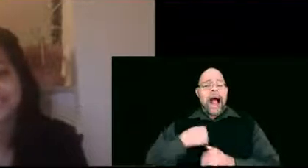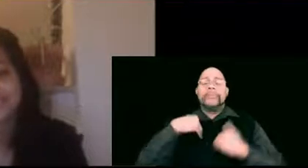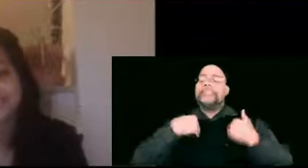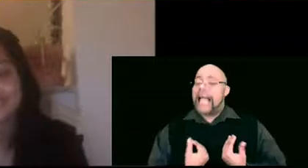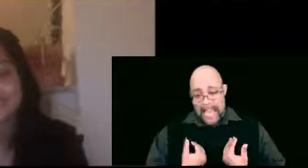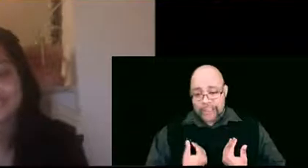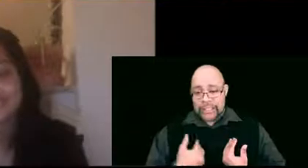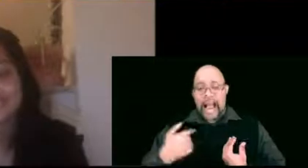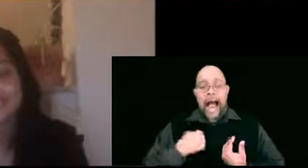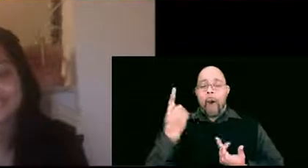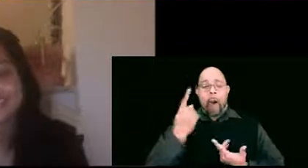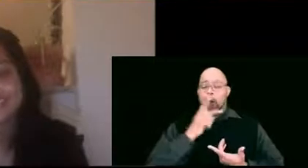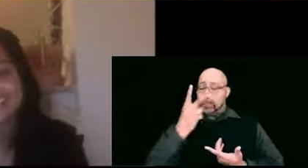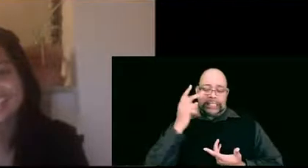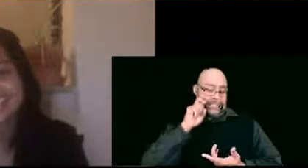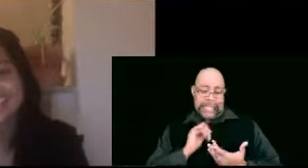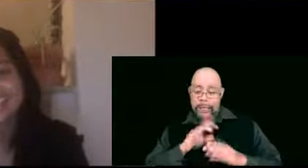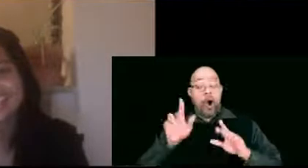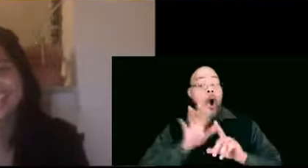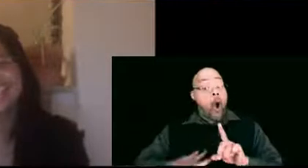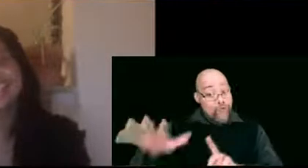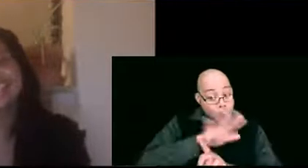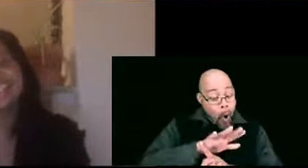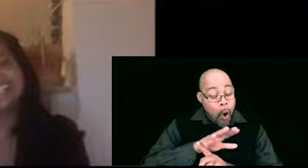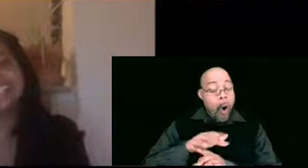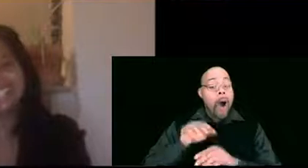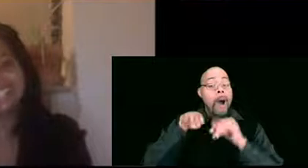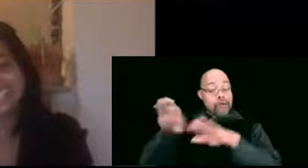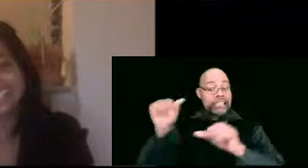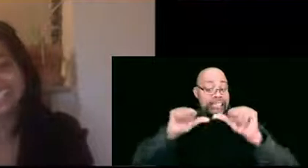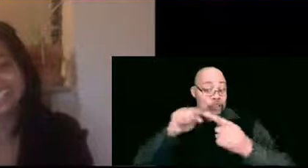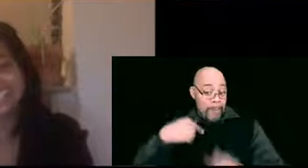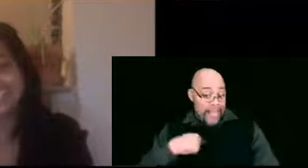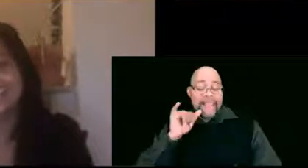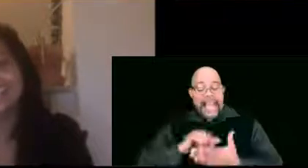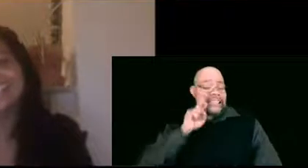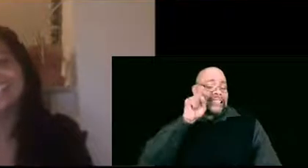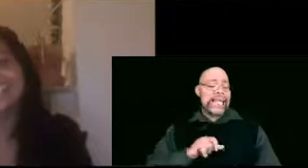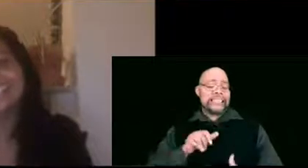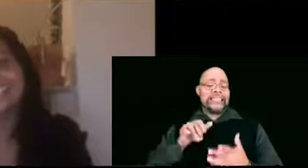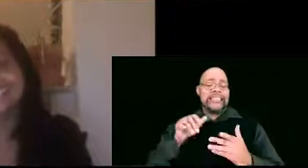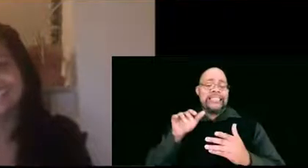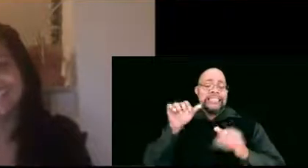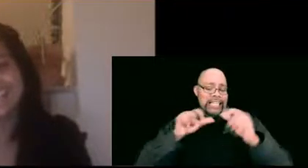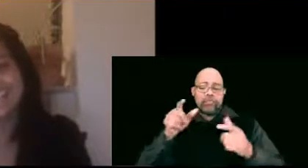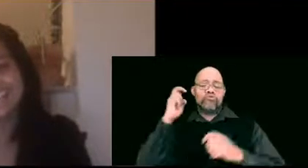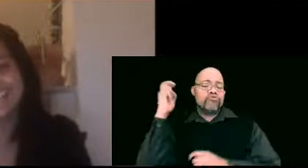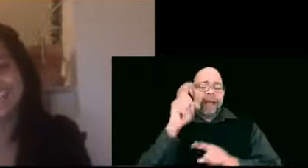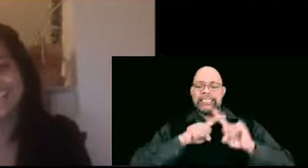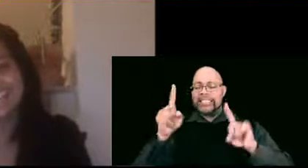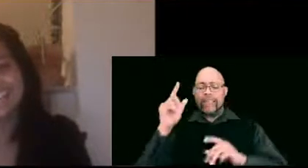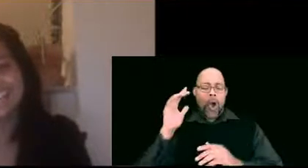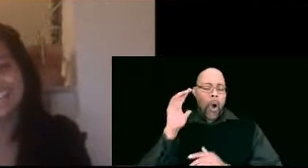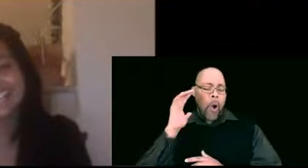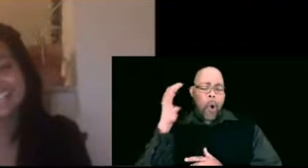time. I'm tired. I don't always look sexy, but overall, marine science to me is the sexy science. You get to travel